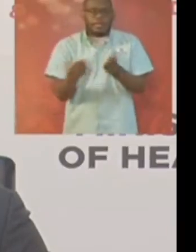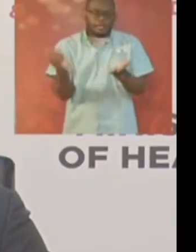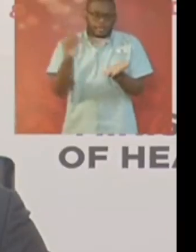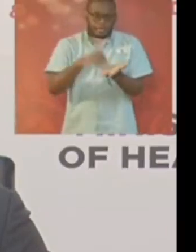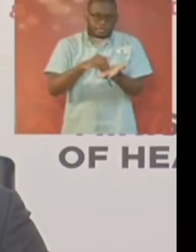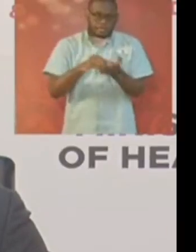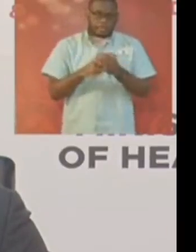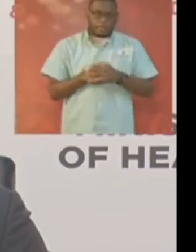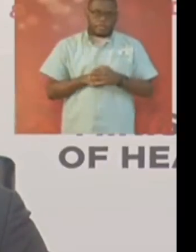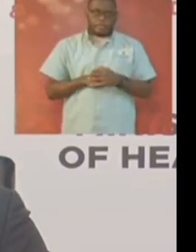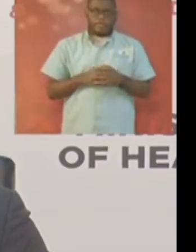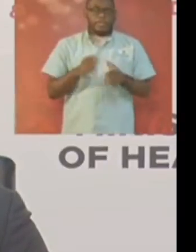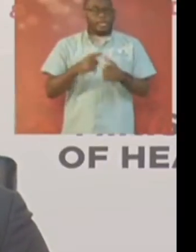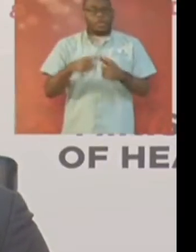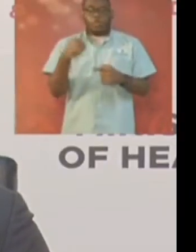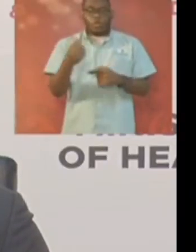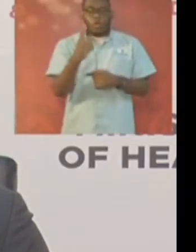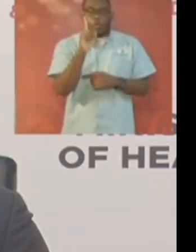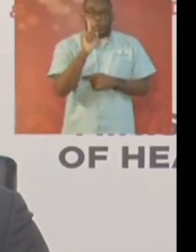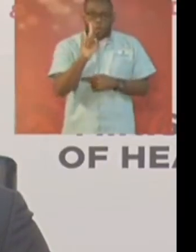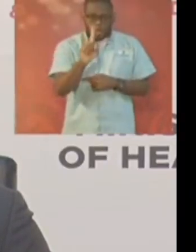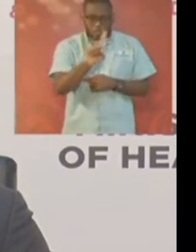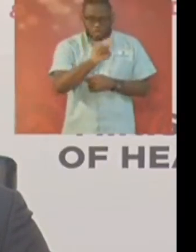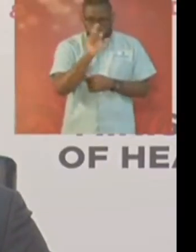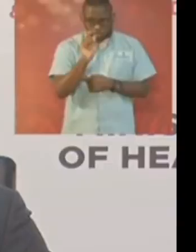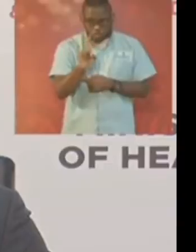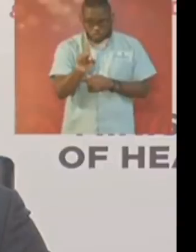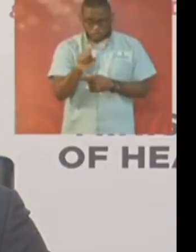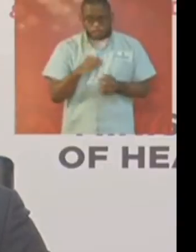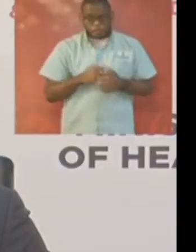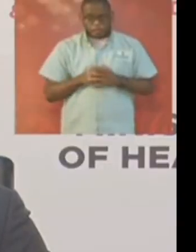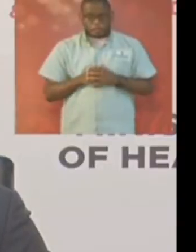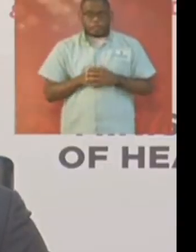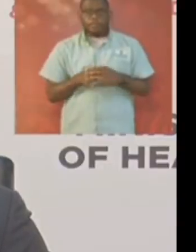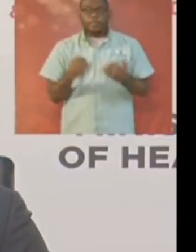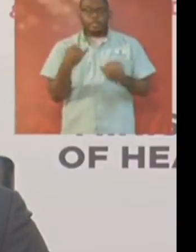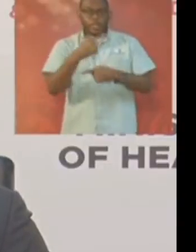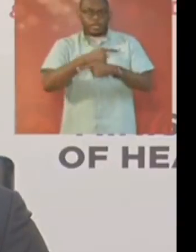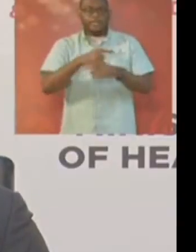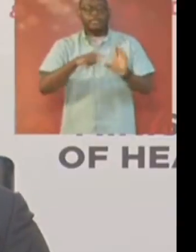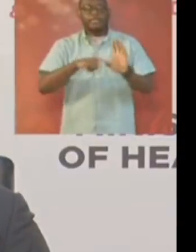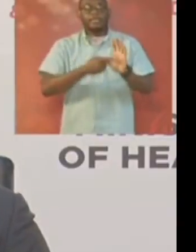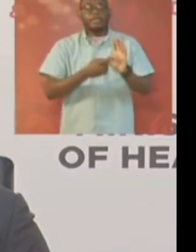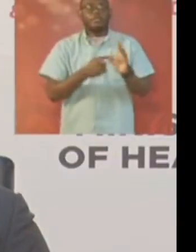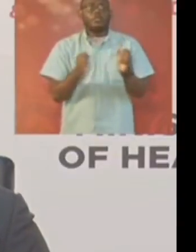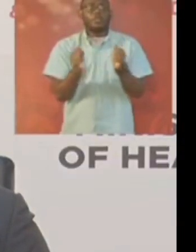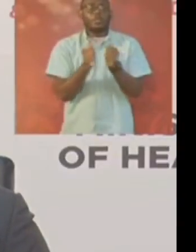take 1 question per media house. Today, we begin the question and answer with